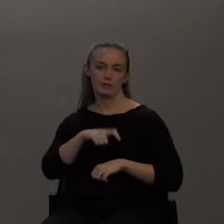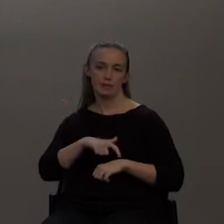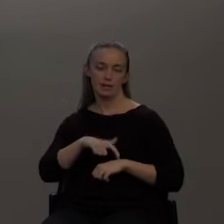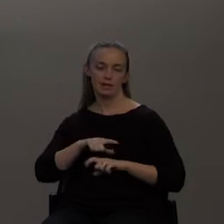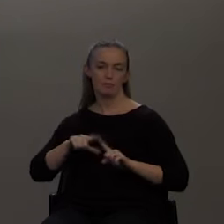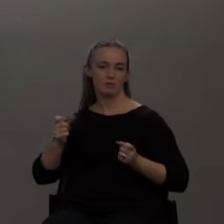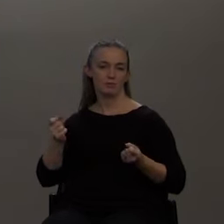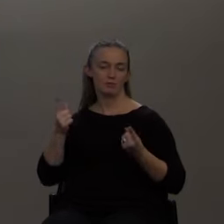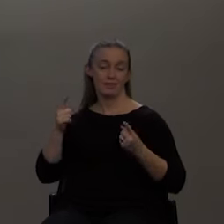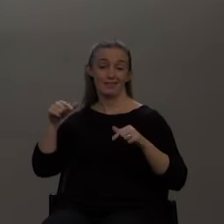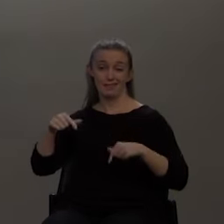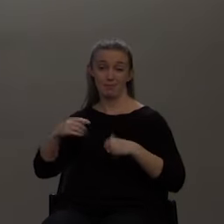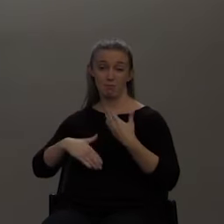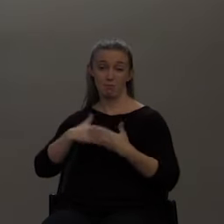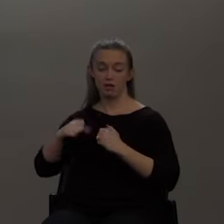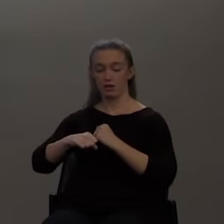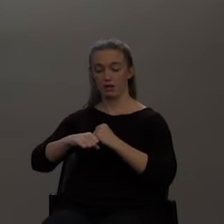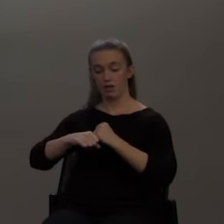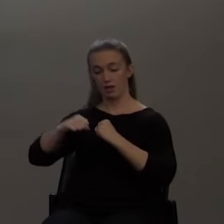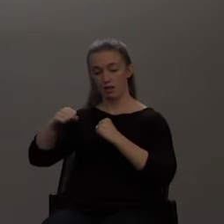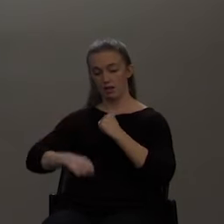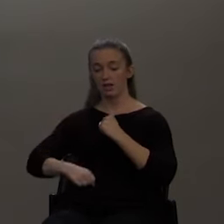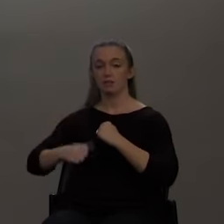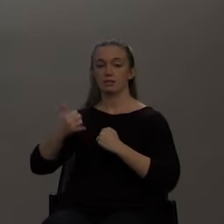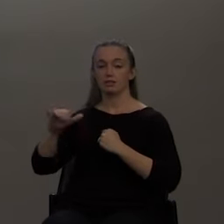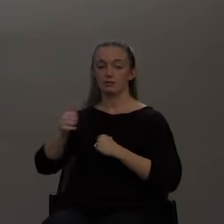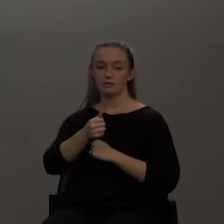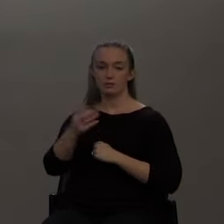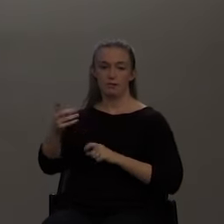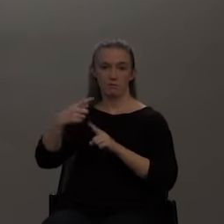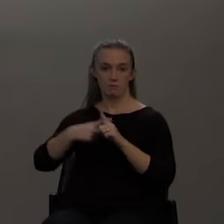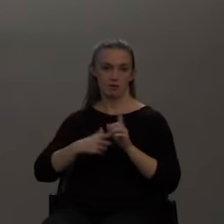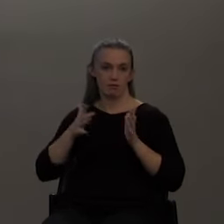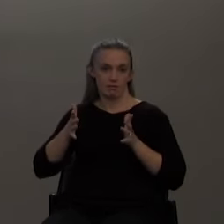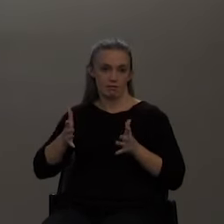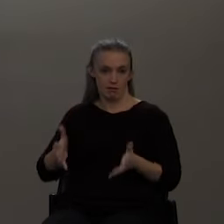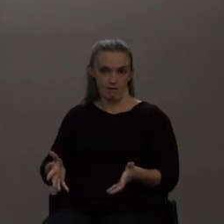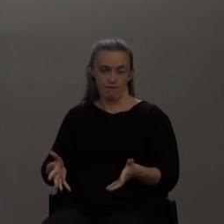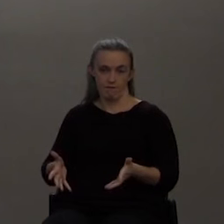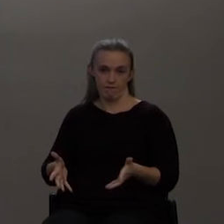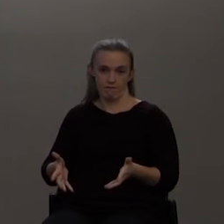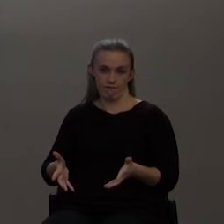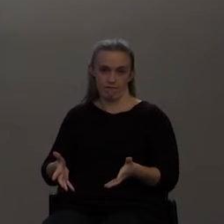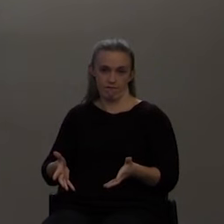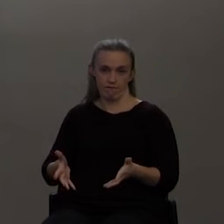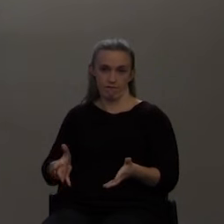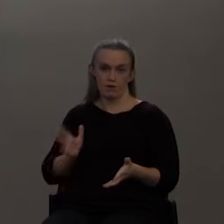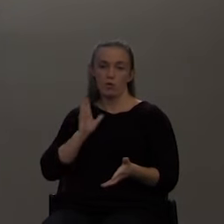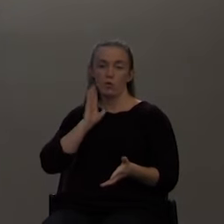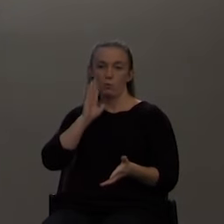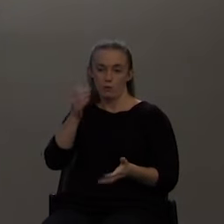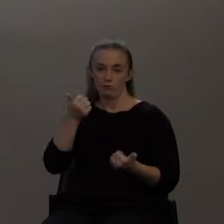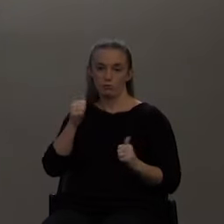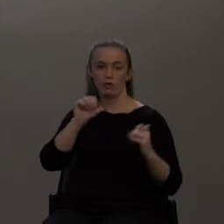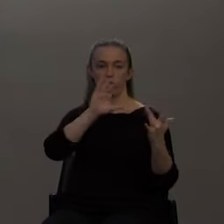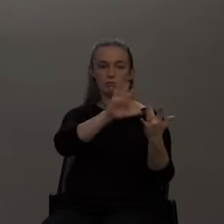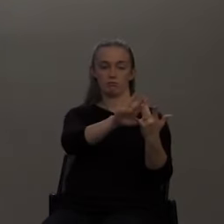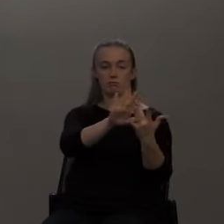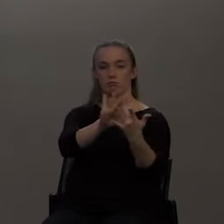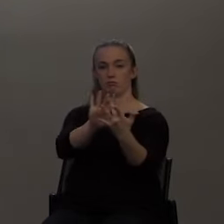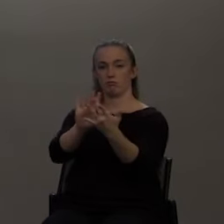this is a long process that we're going through. We still have several months left in here. We're going to try and reach out to substantially